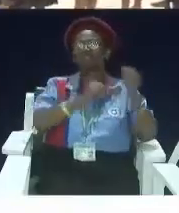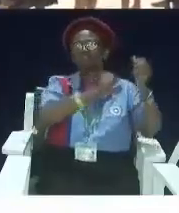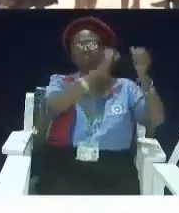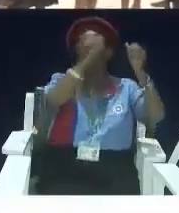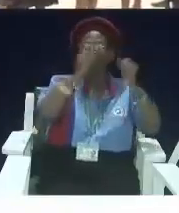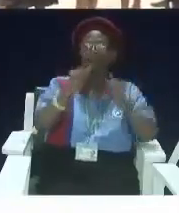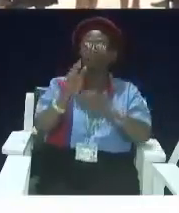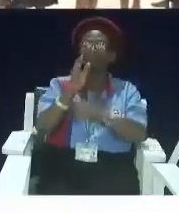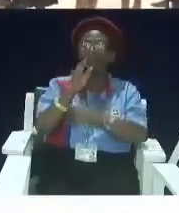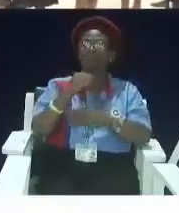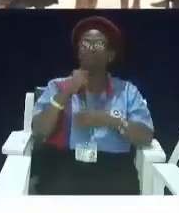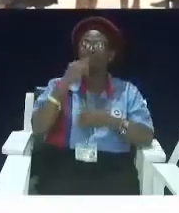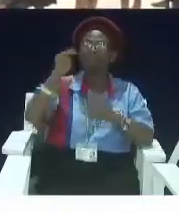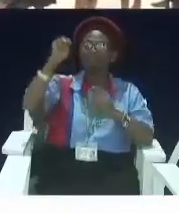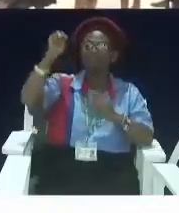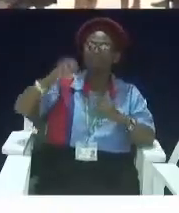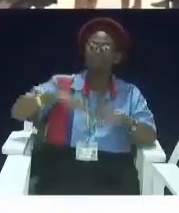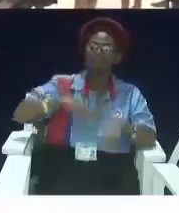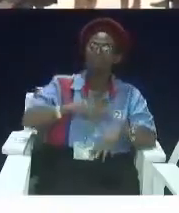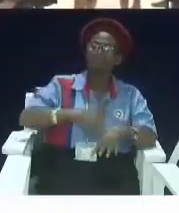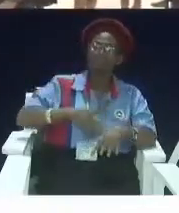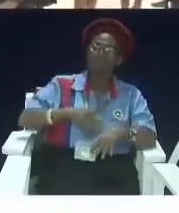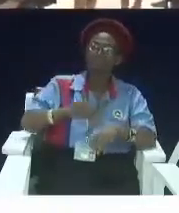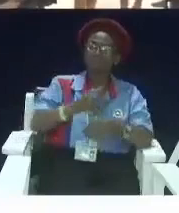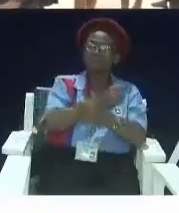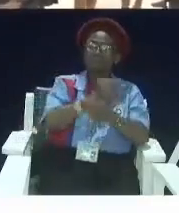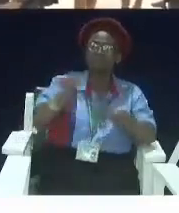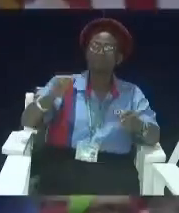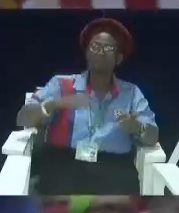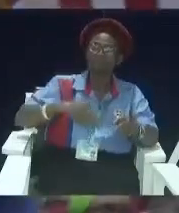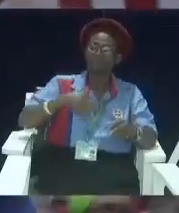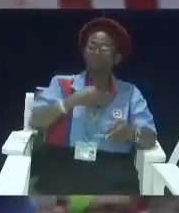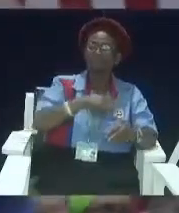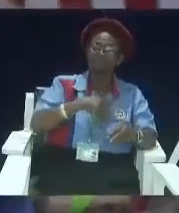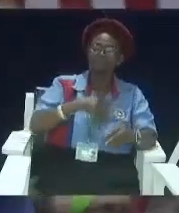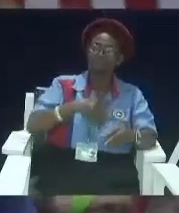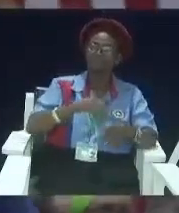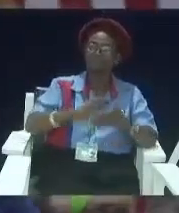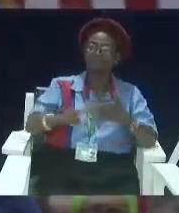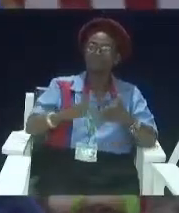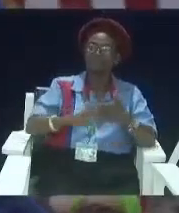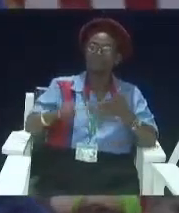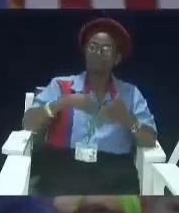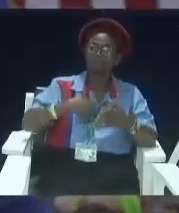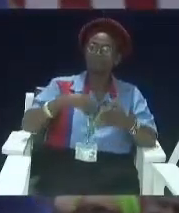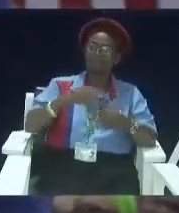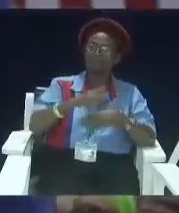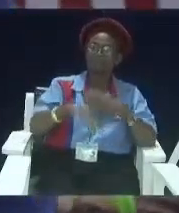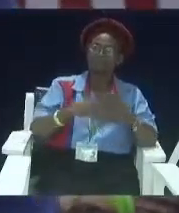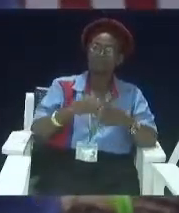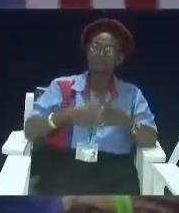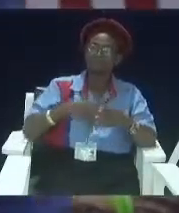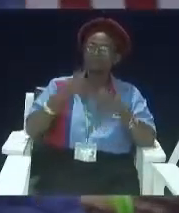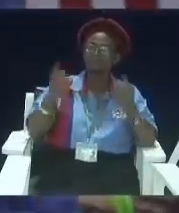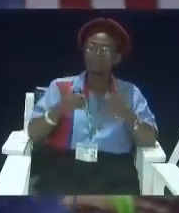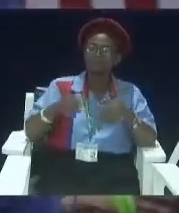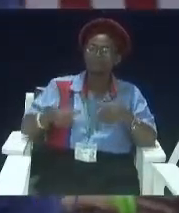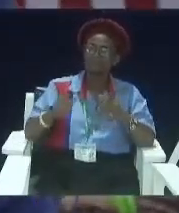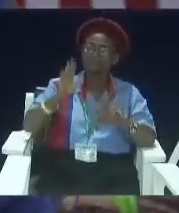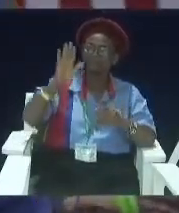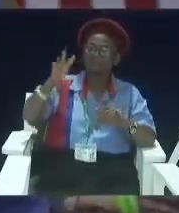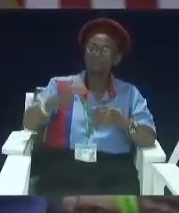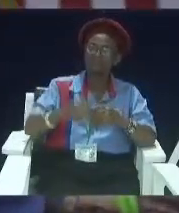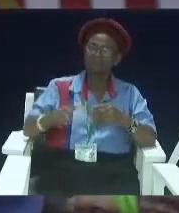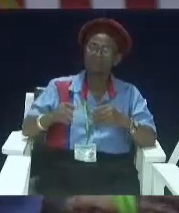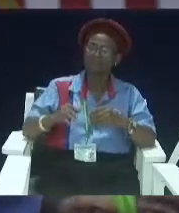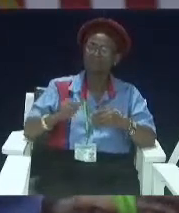save my soul. Forgive all my sins. Let your blood wash away all my sins. And receive me